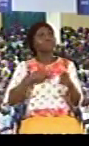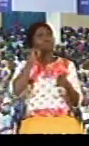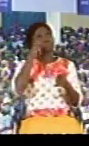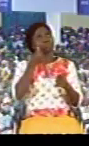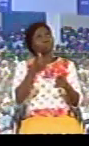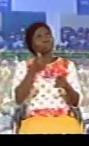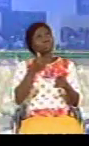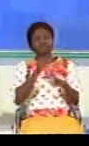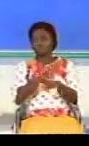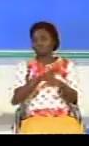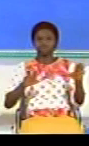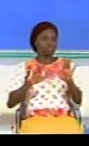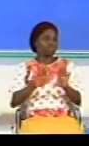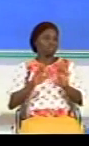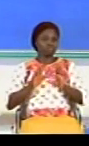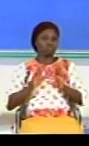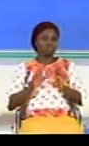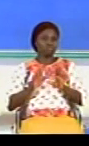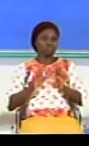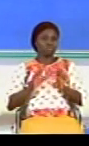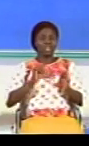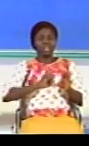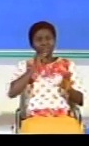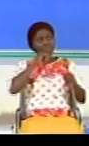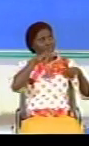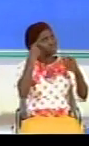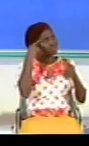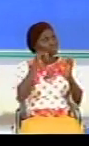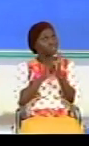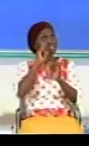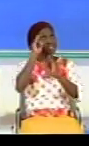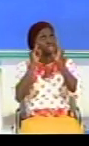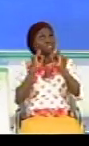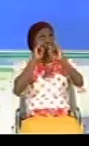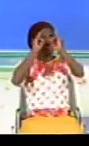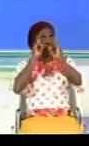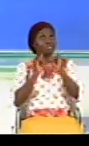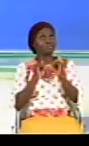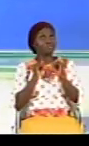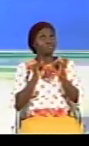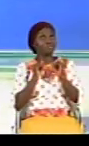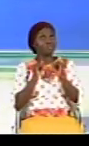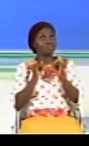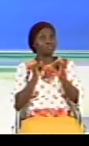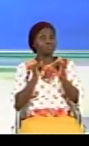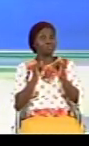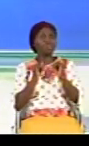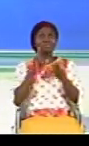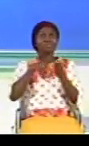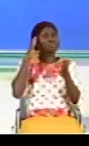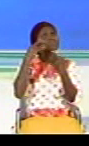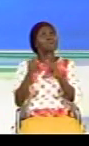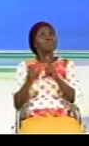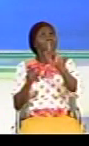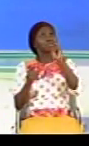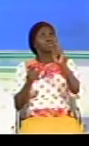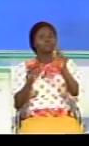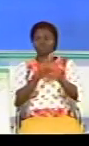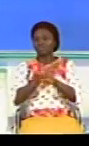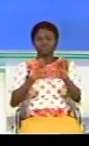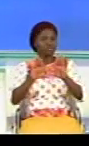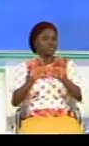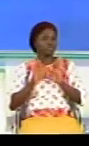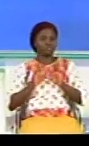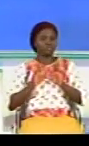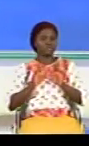for that interview. What's going to happen? Fear not. I'm looking at the end of the month. How am I going to pay for this and pay for that?